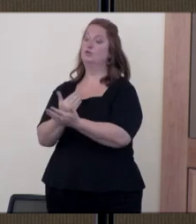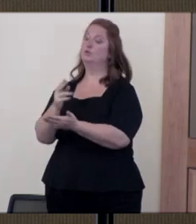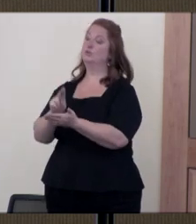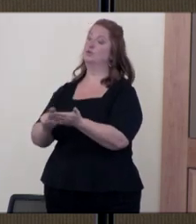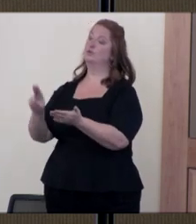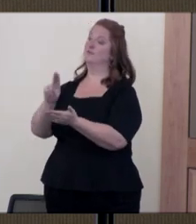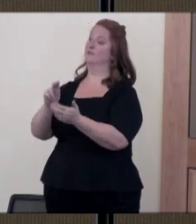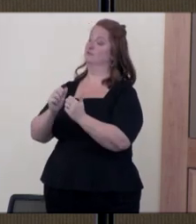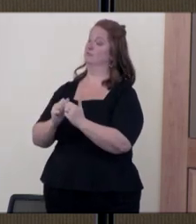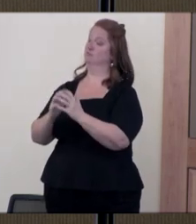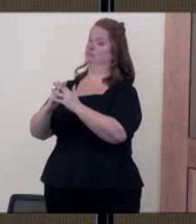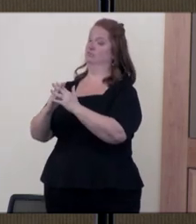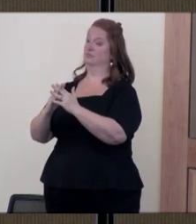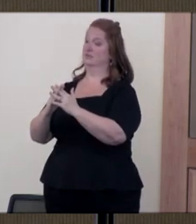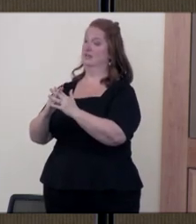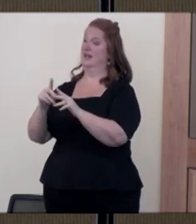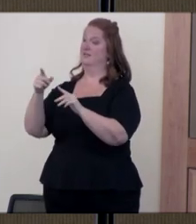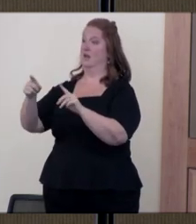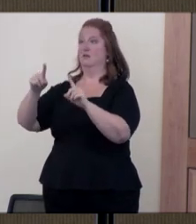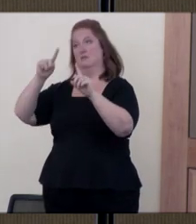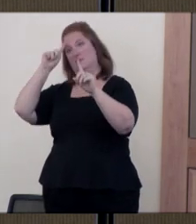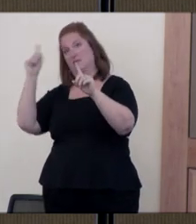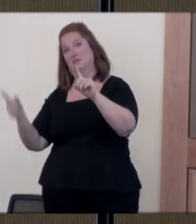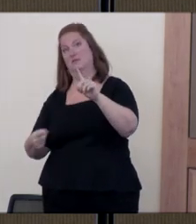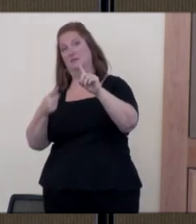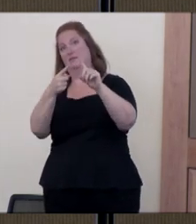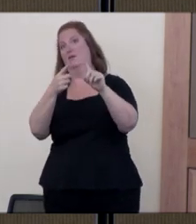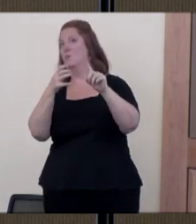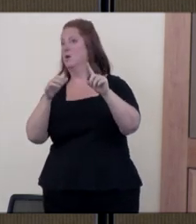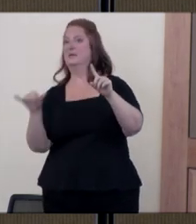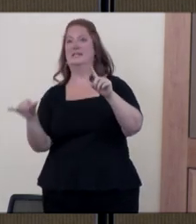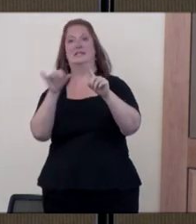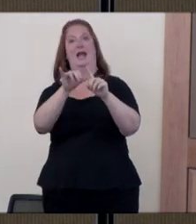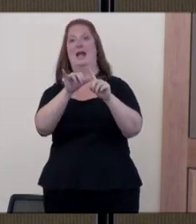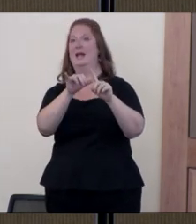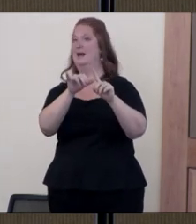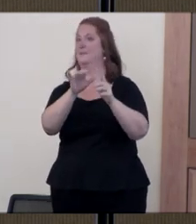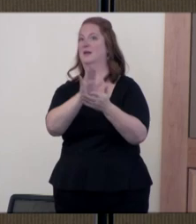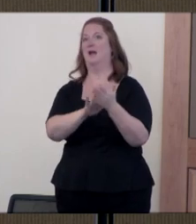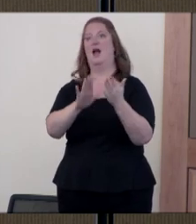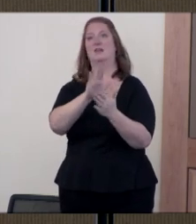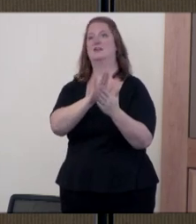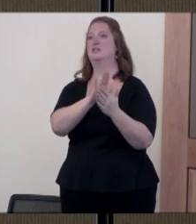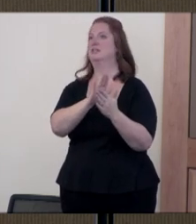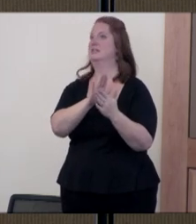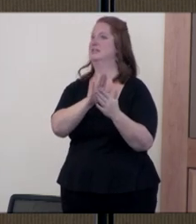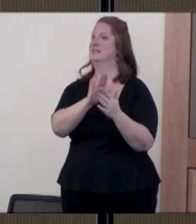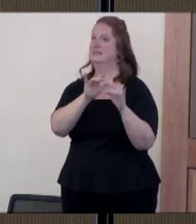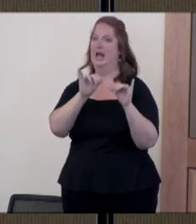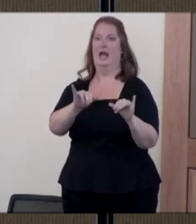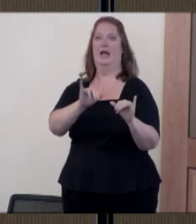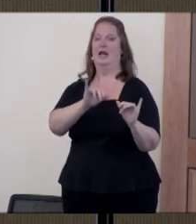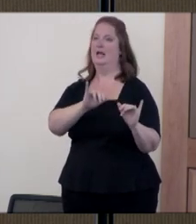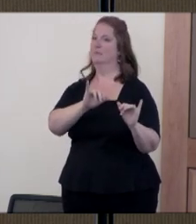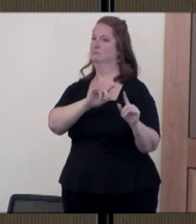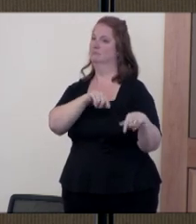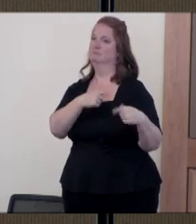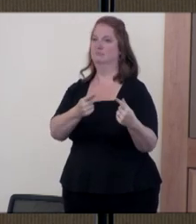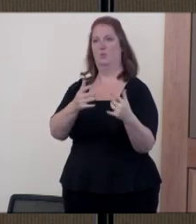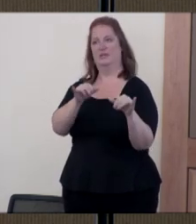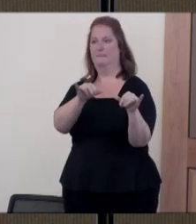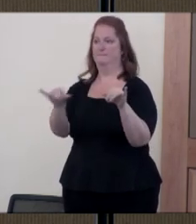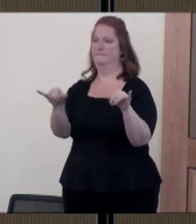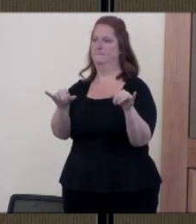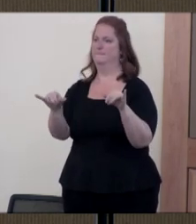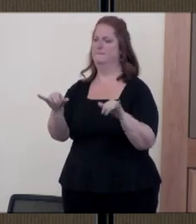kind of just aspired to the elitism of colonial colleges that all came before them. But I want you to think